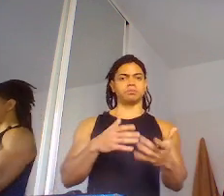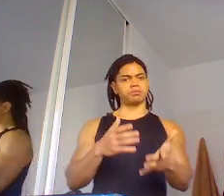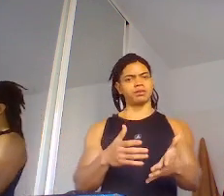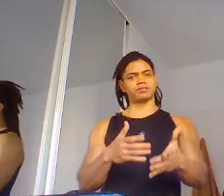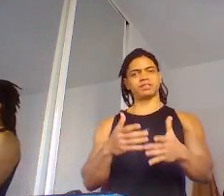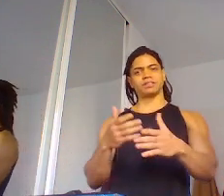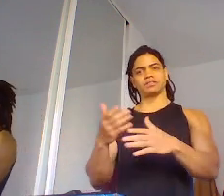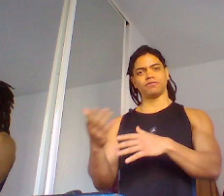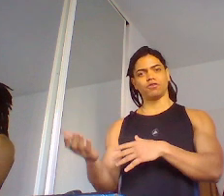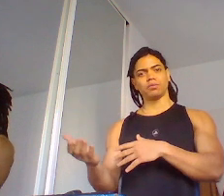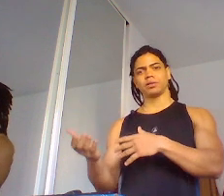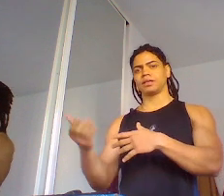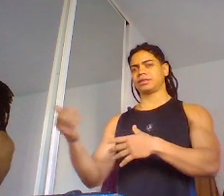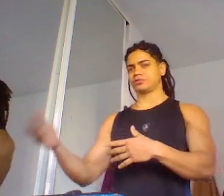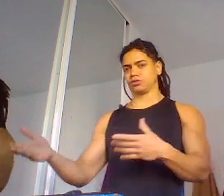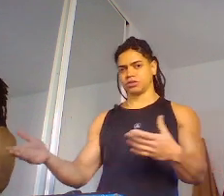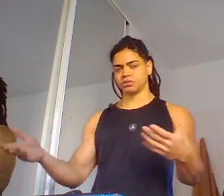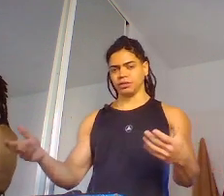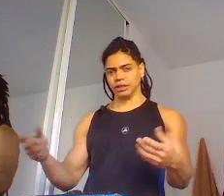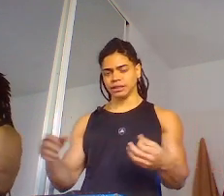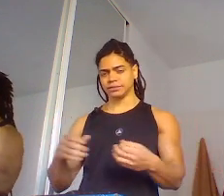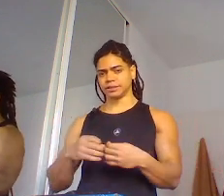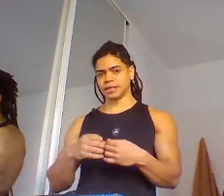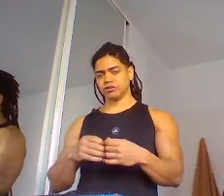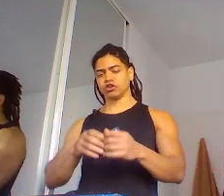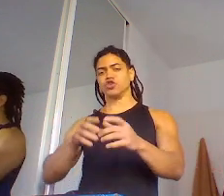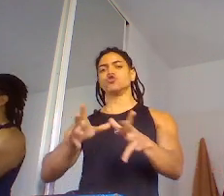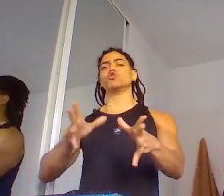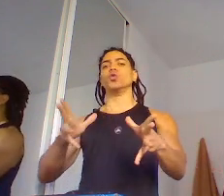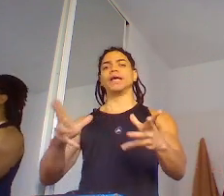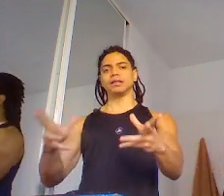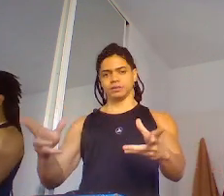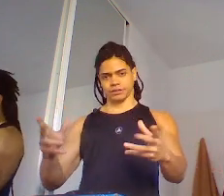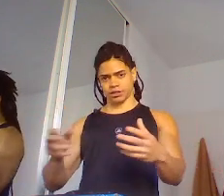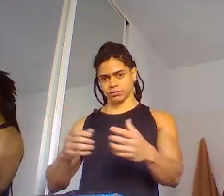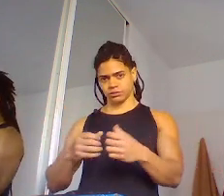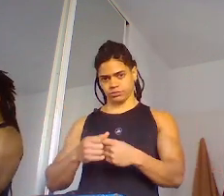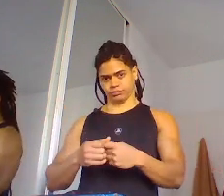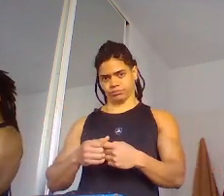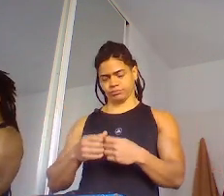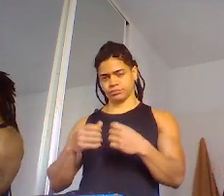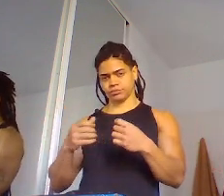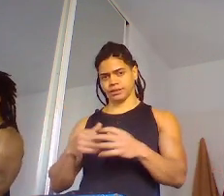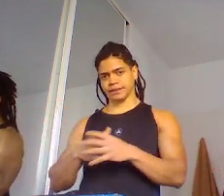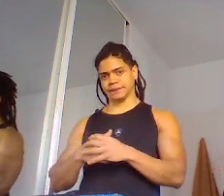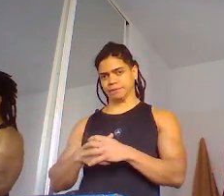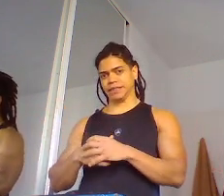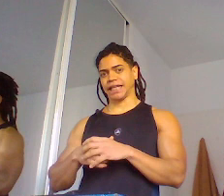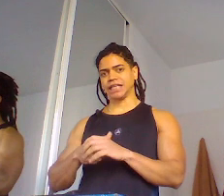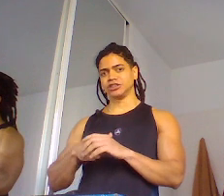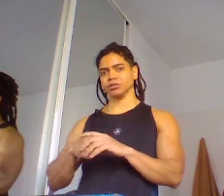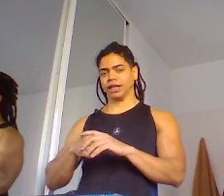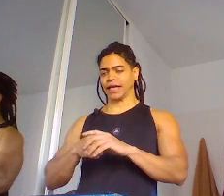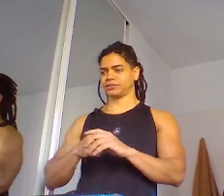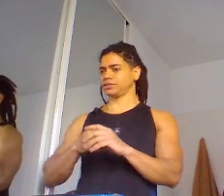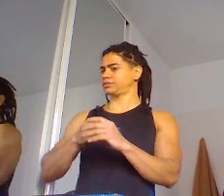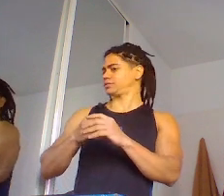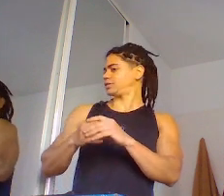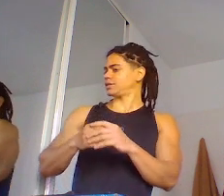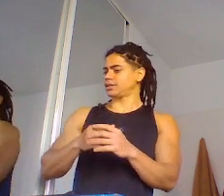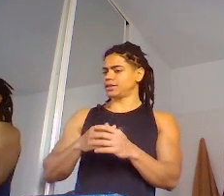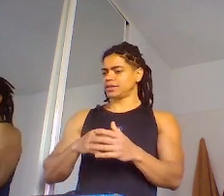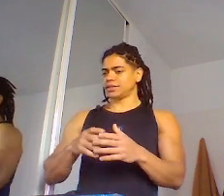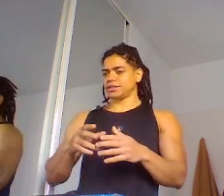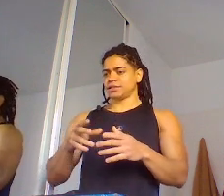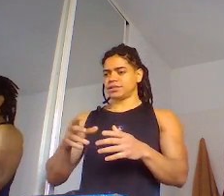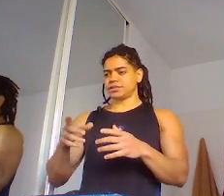operations of process, formulas, or customer lists. So goodwill is another intangible assets,